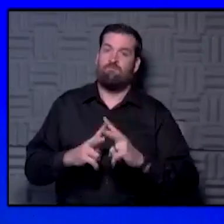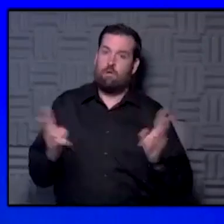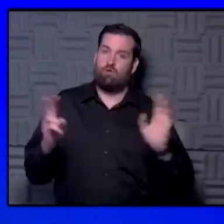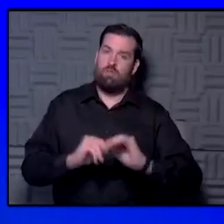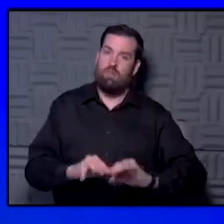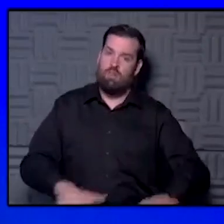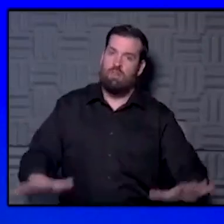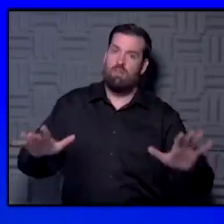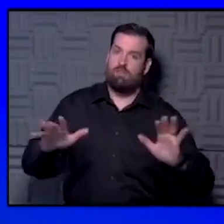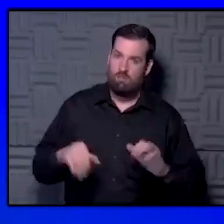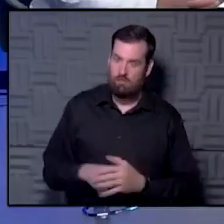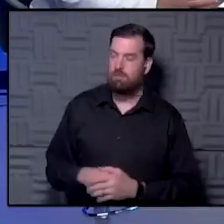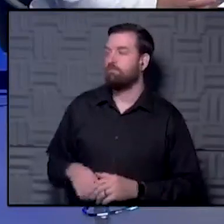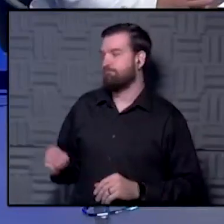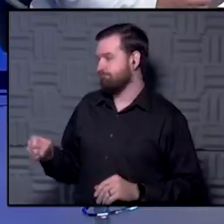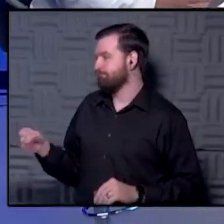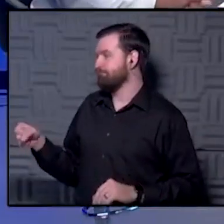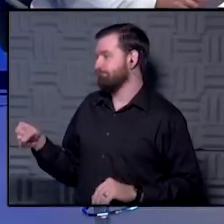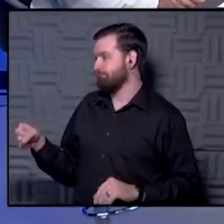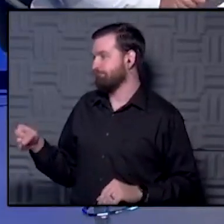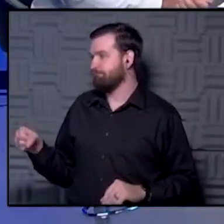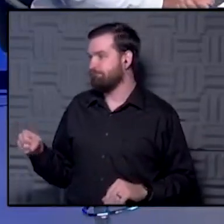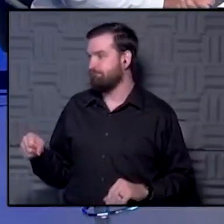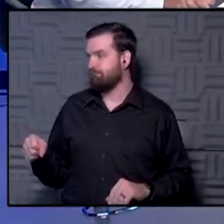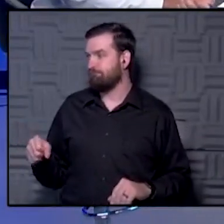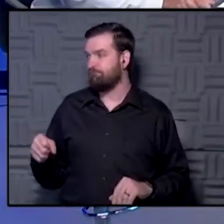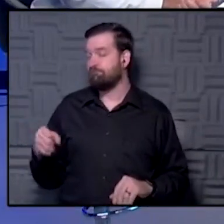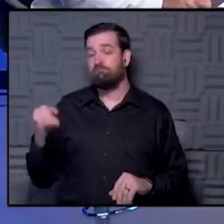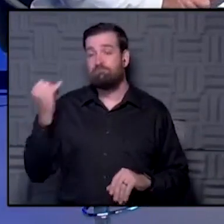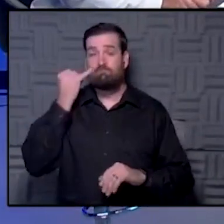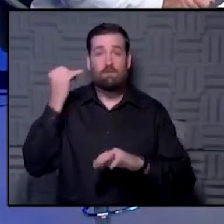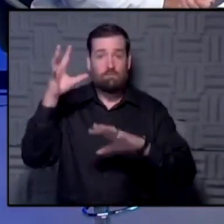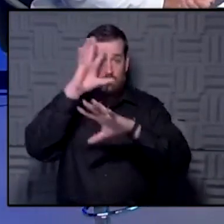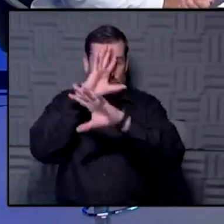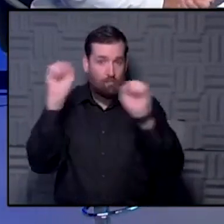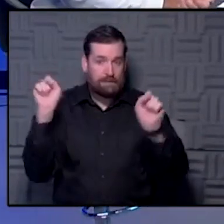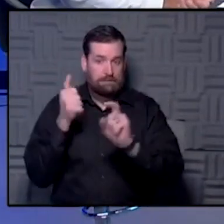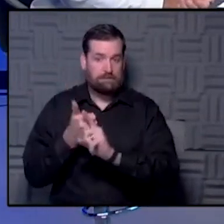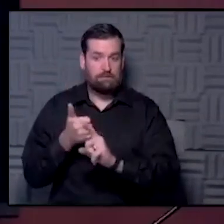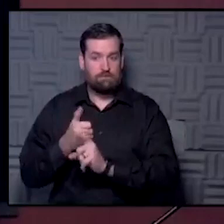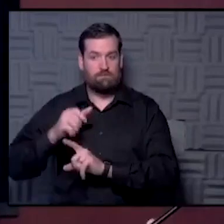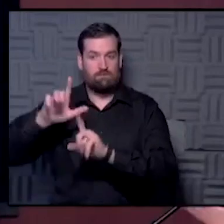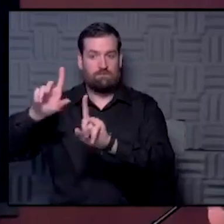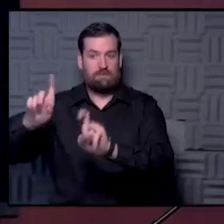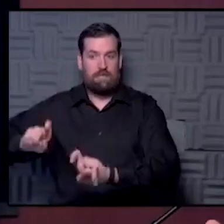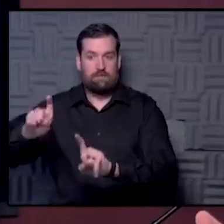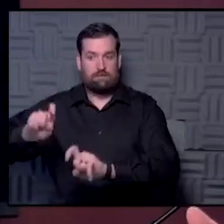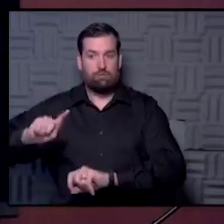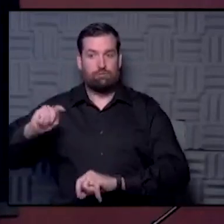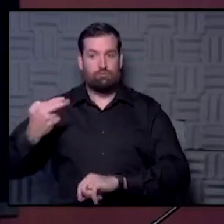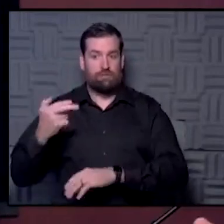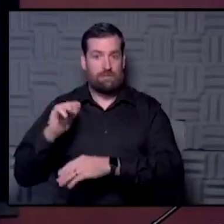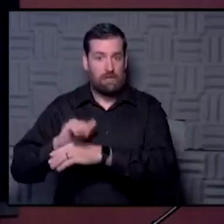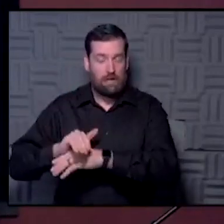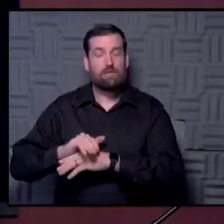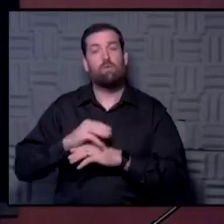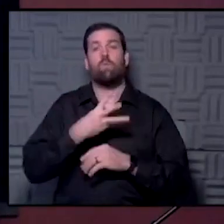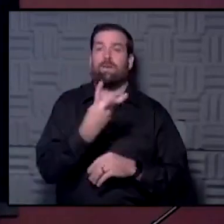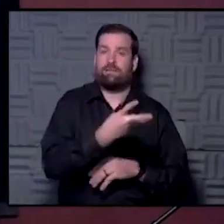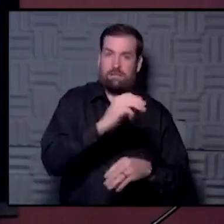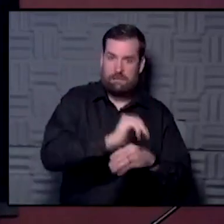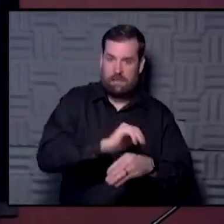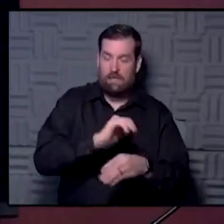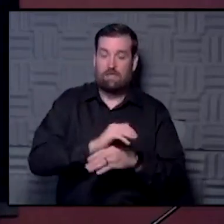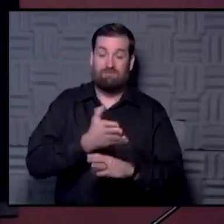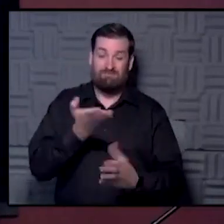for being that very staffer. infectious. Yeah. Yes. Yeah. And so if the president's test was Thursday night, it's very possible that Wednesday night or even